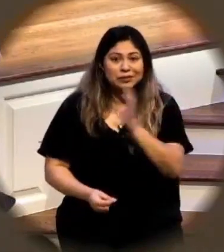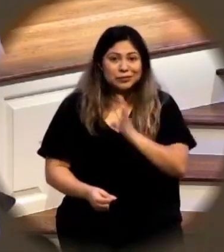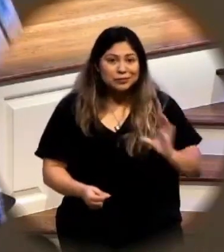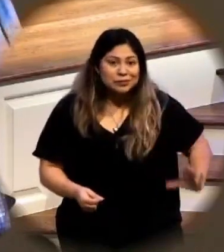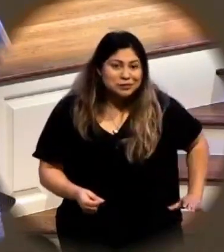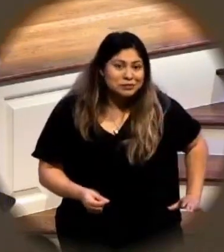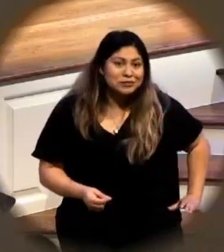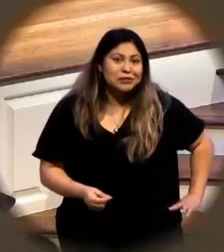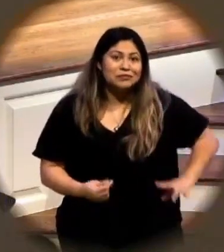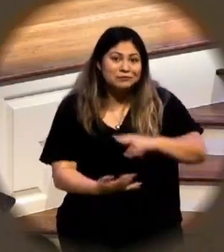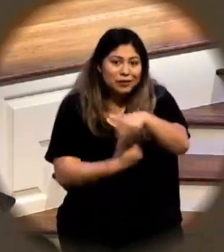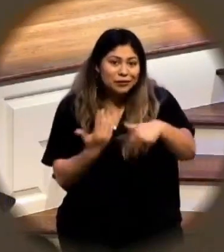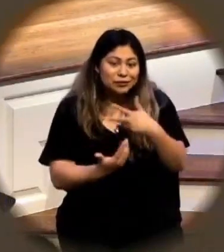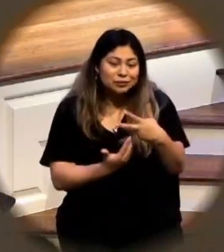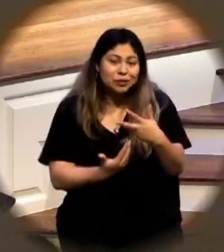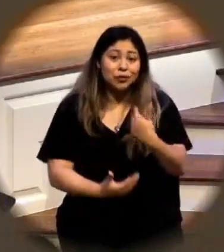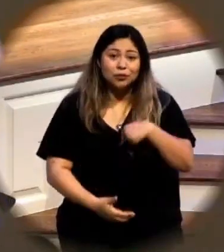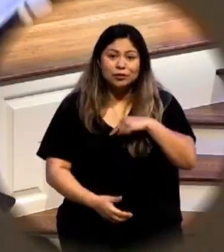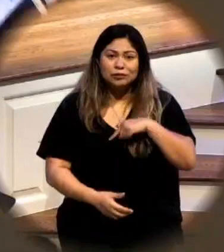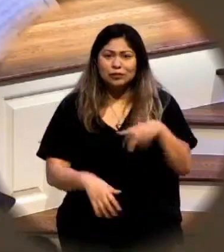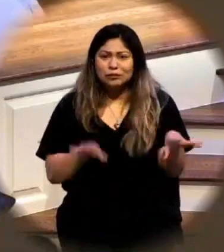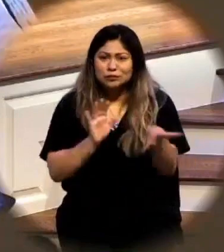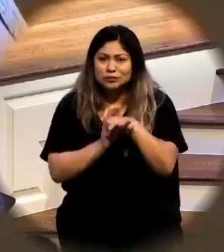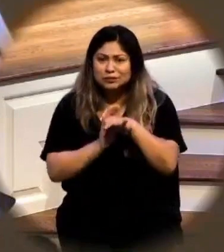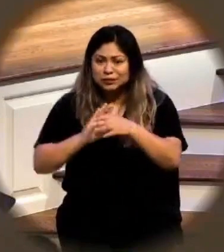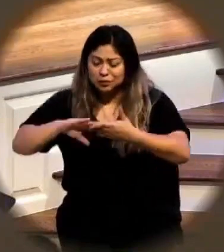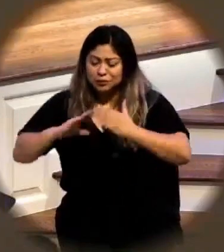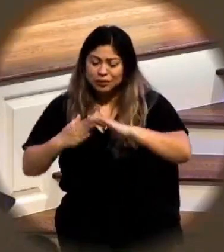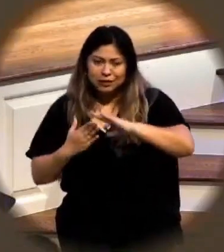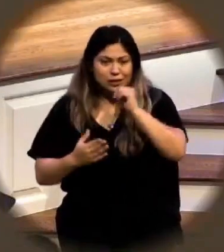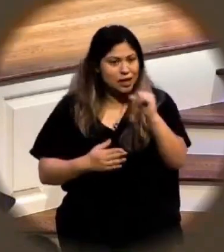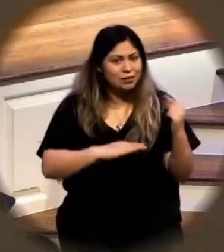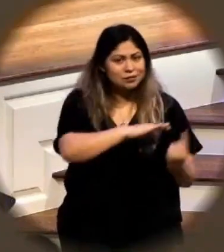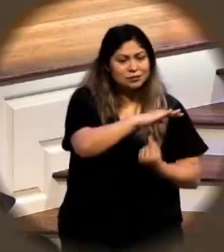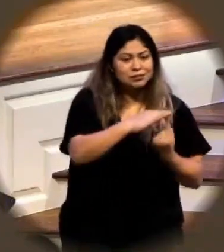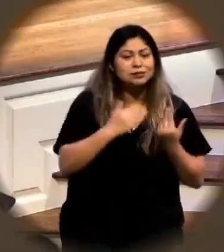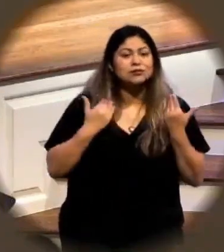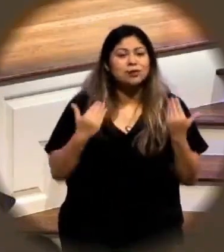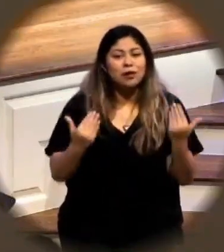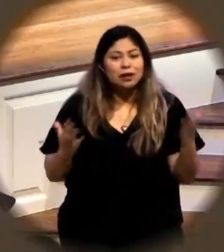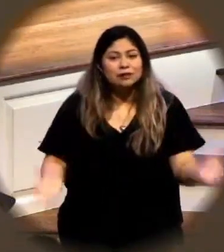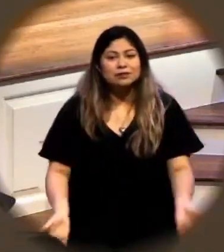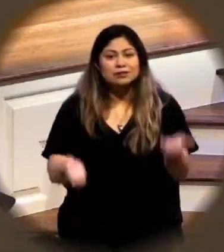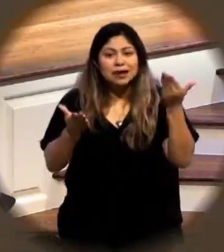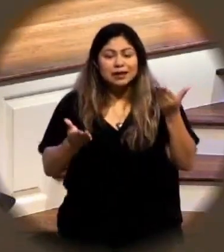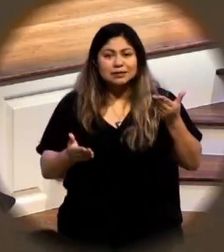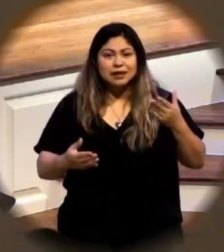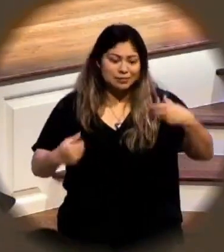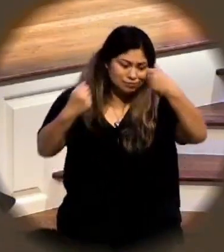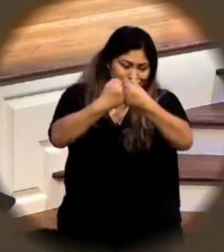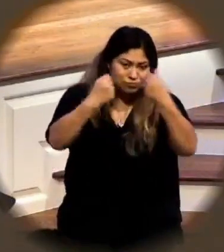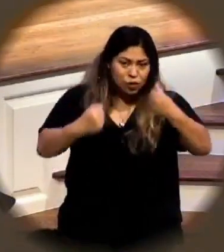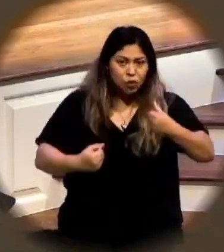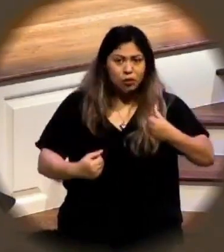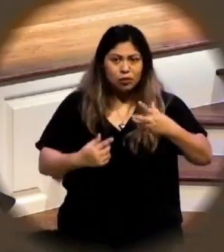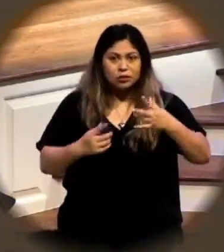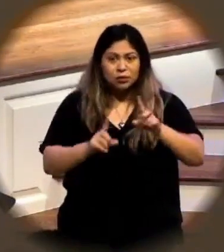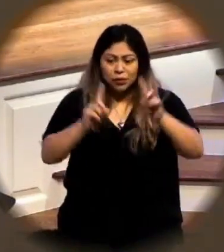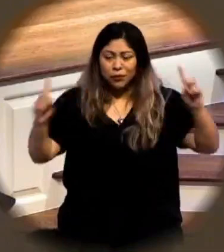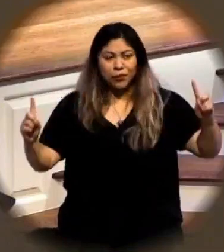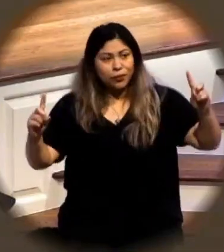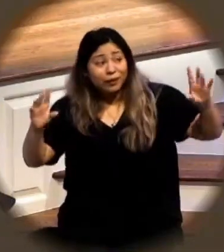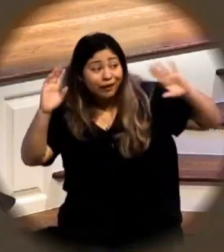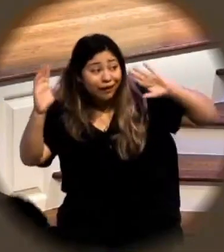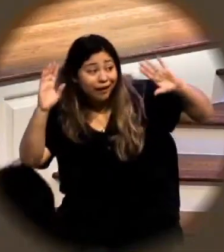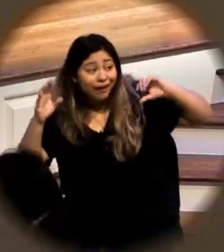chosen community over isolation, let's stand at this time and extend a socially distant high five or a handshake, whatever you're comfortable